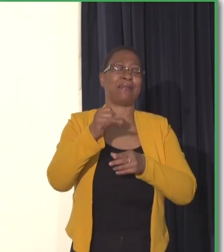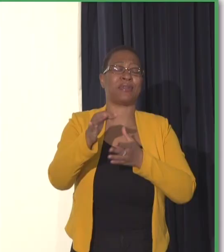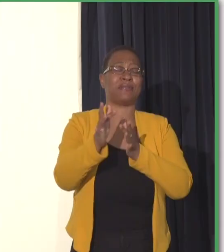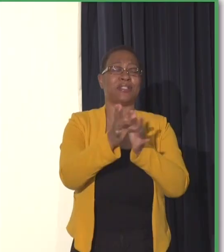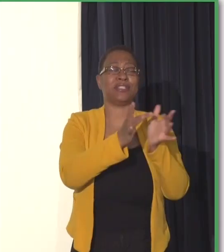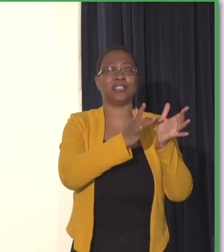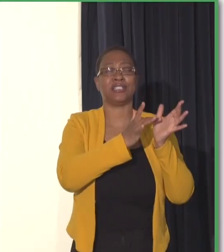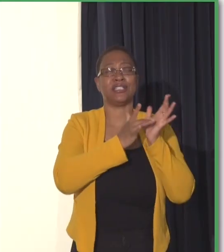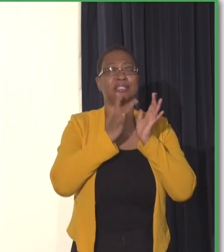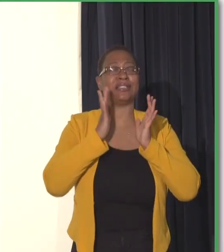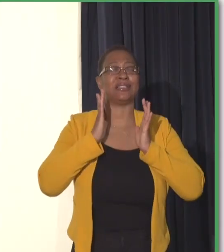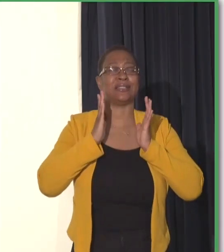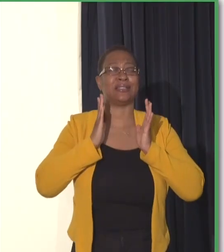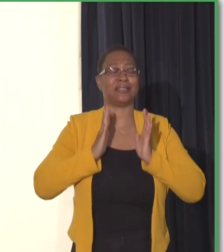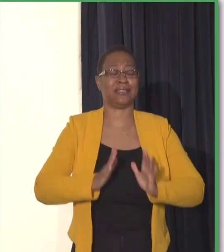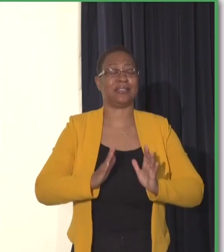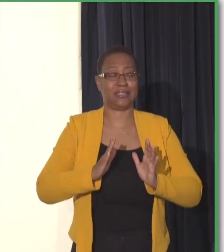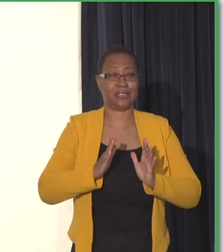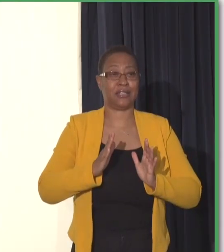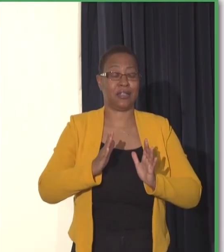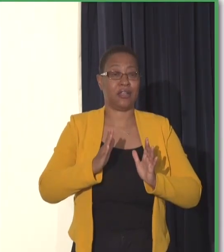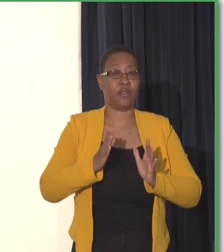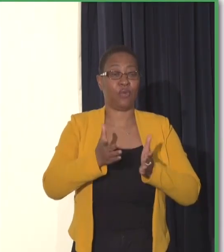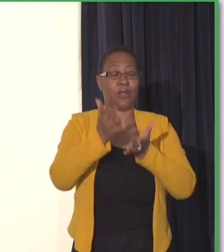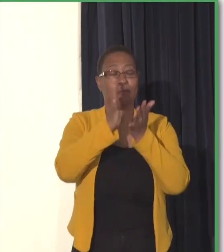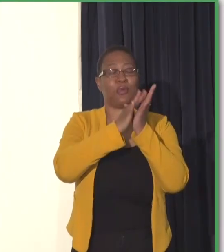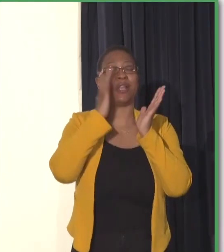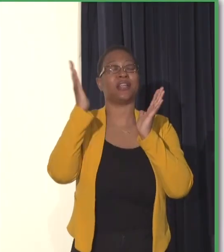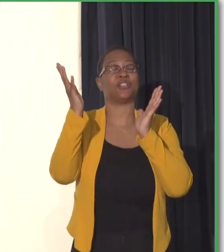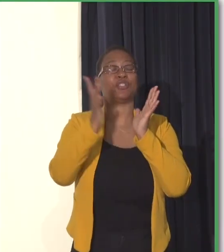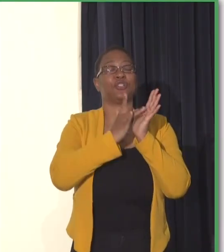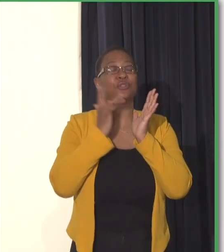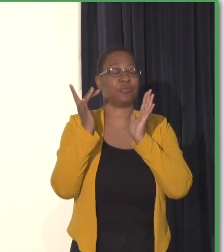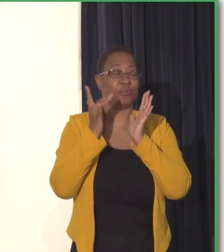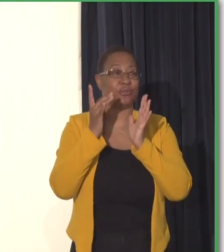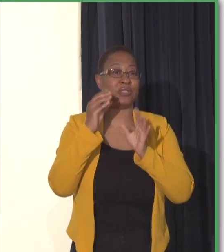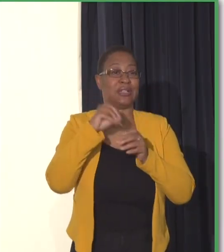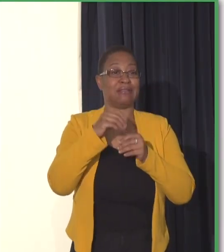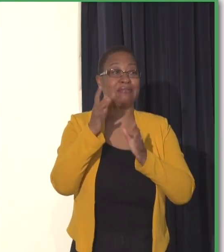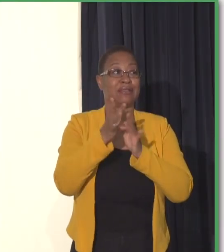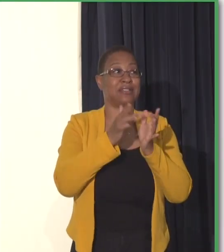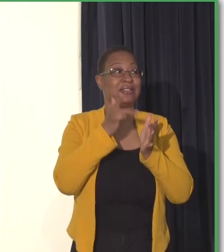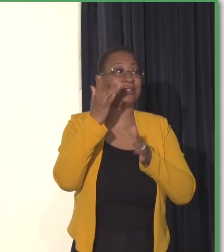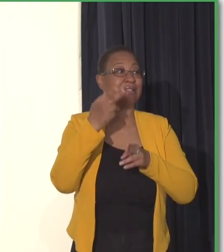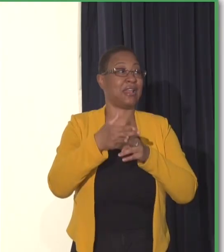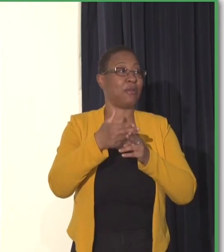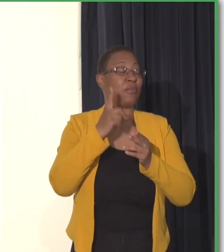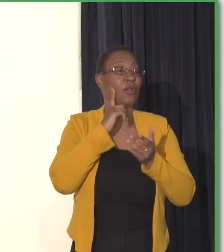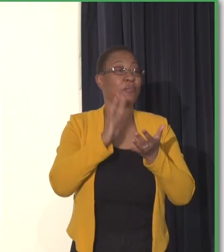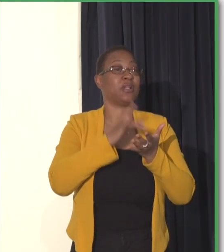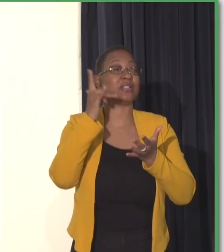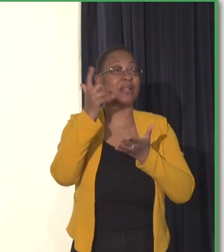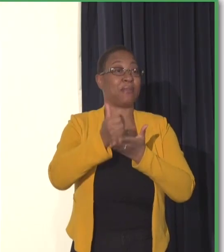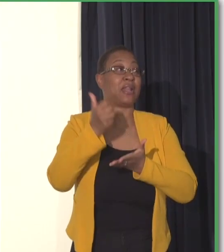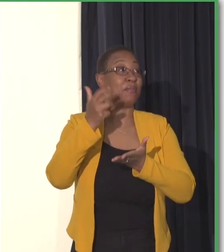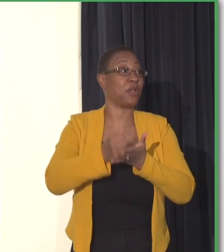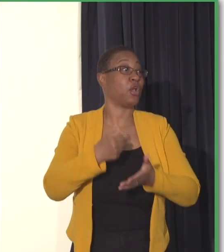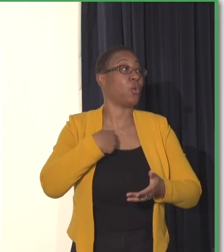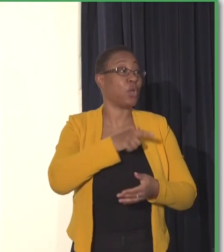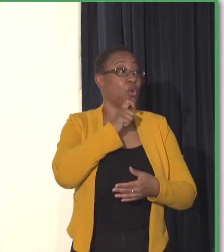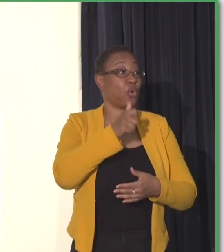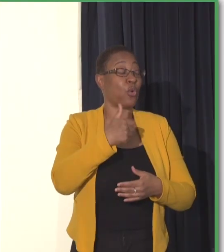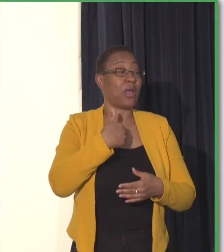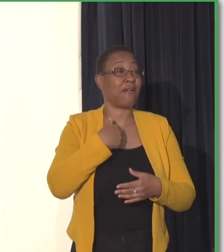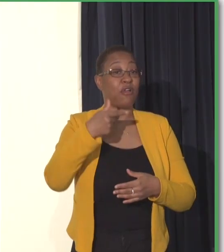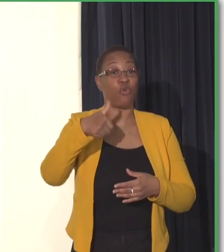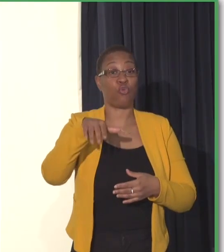praise you. In Jesus' name, amen and amen. Amen. Amen. We don't have a quorum